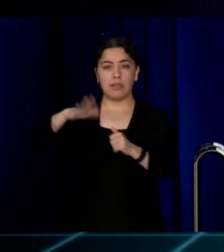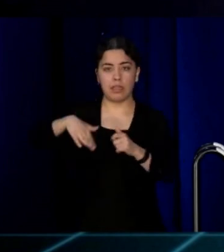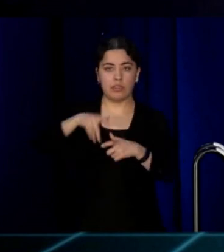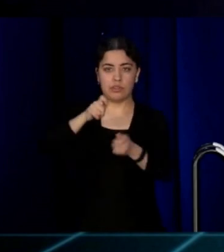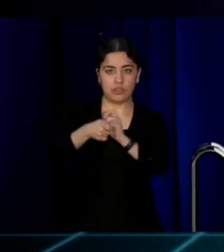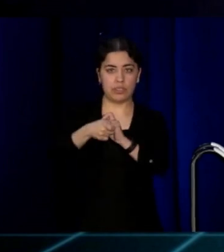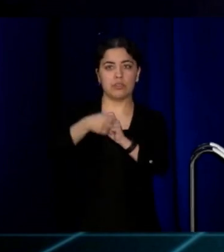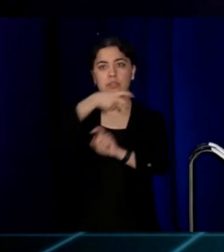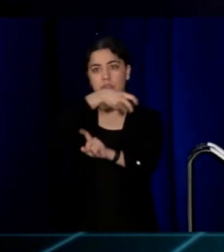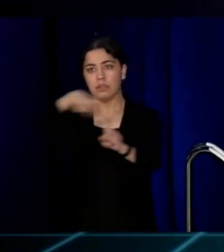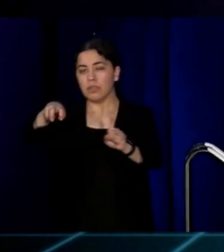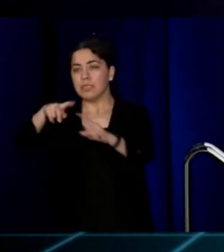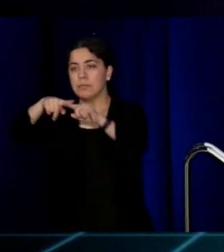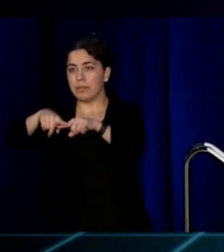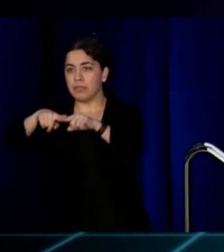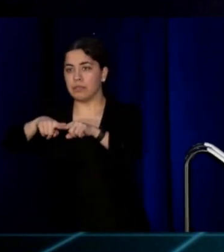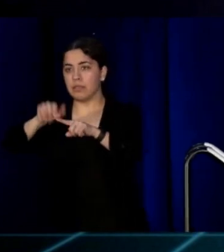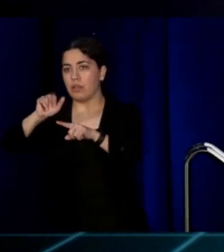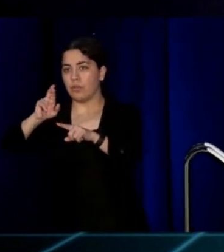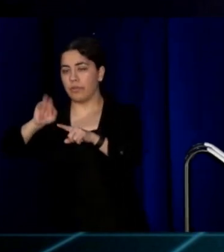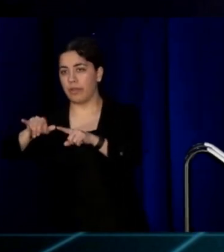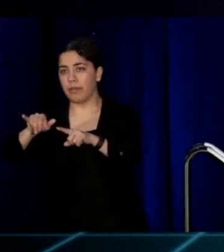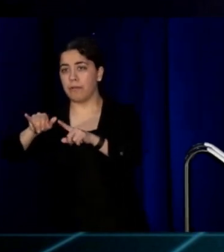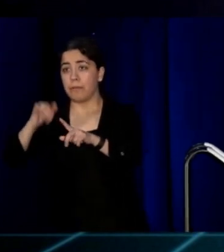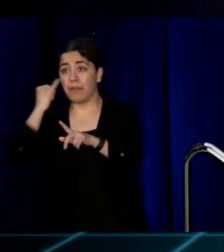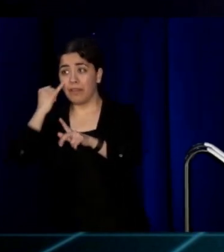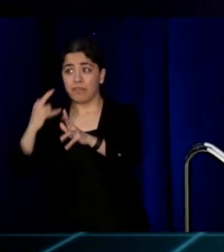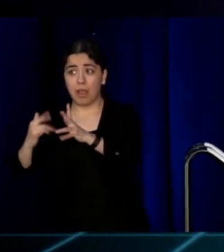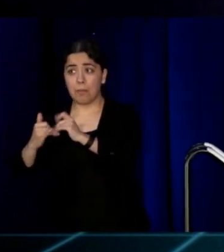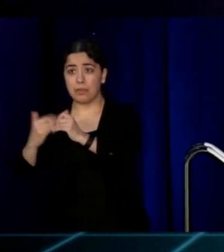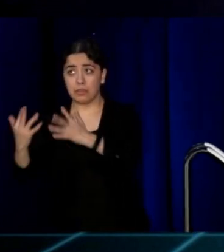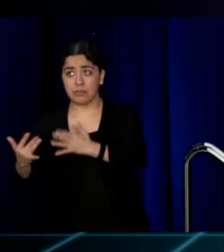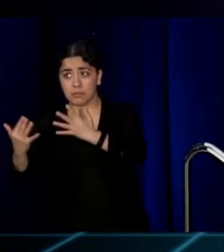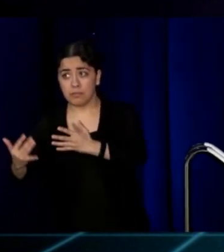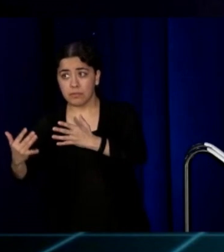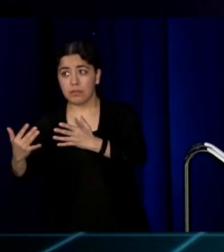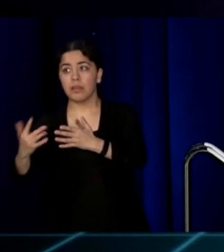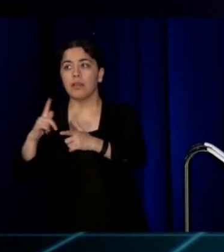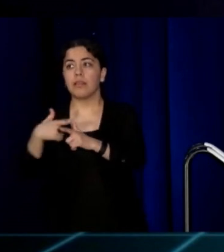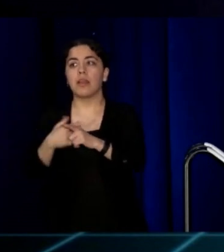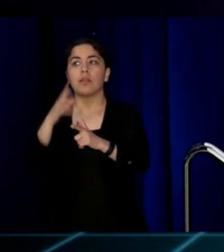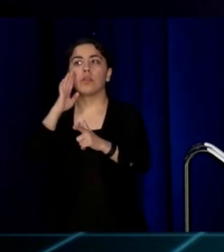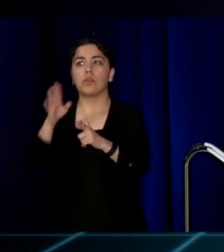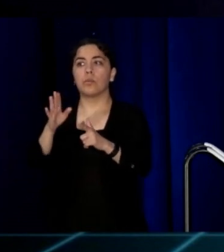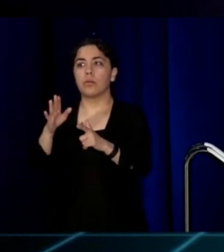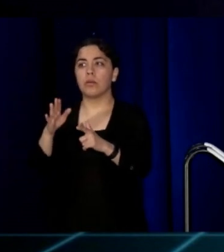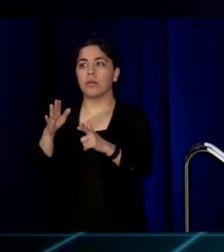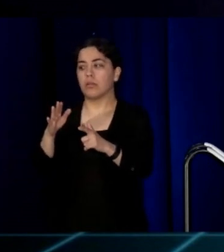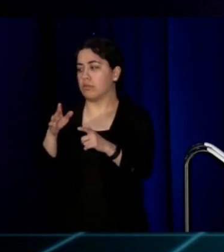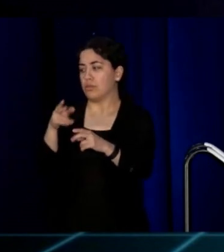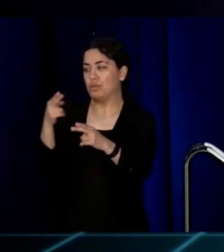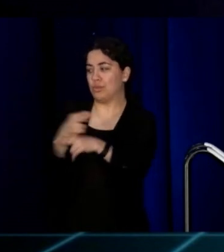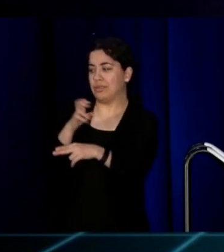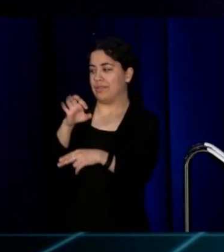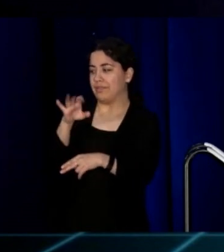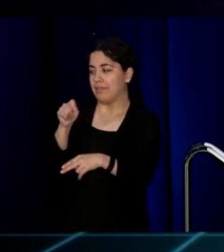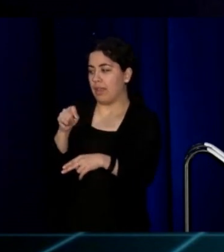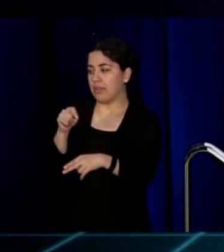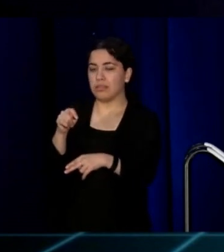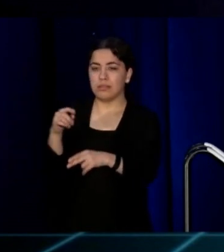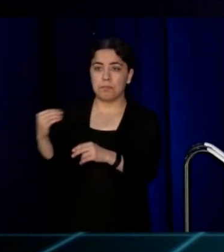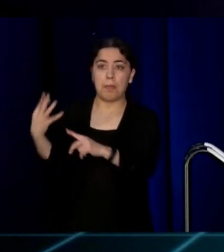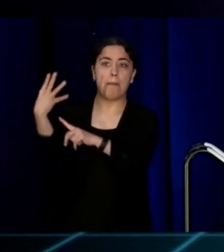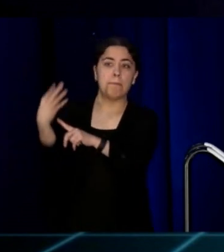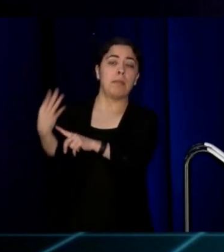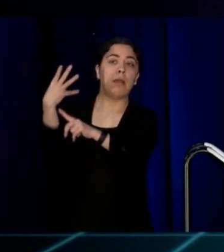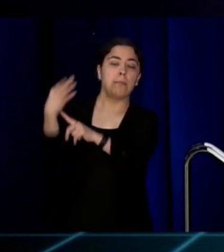array, but if that has some upstream updates too, then you're going to just keep calling this useEffect because onChange is going to